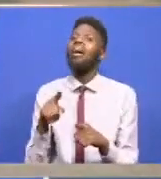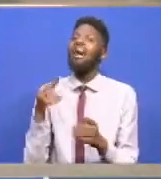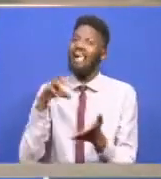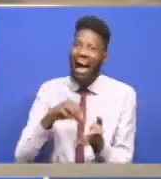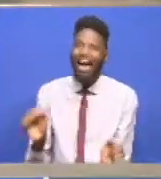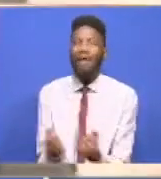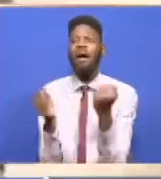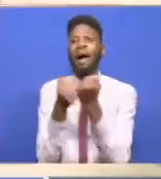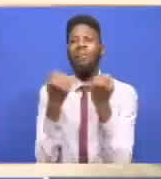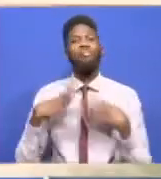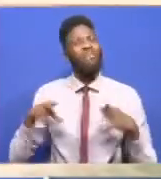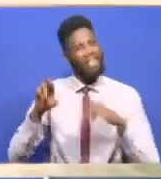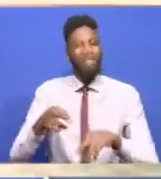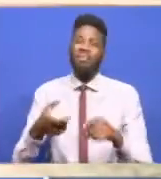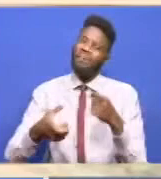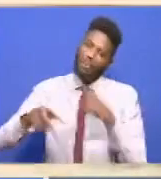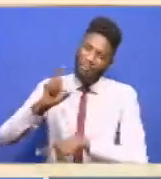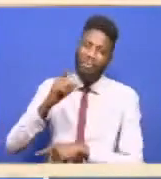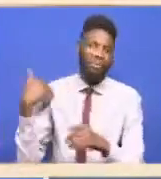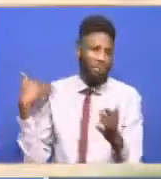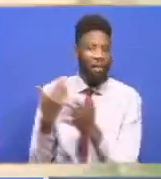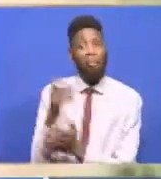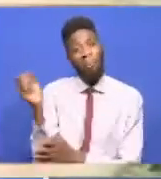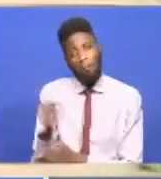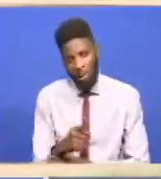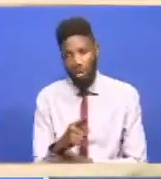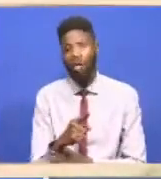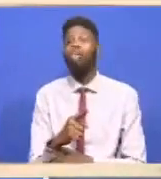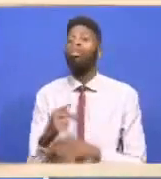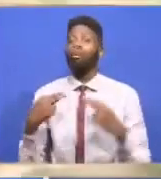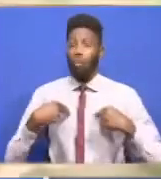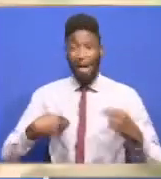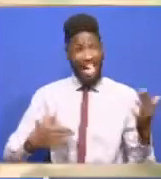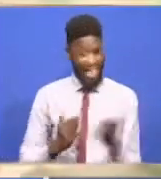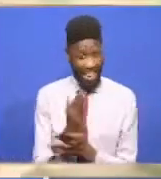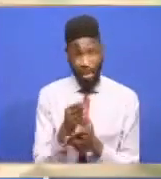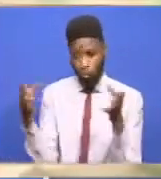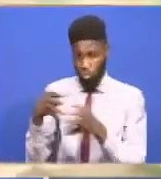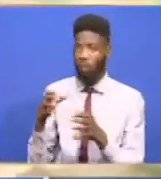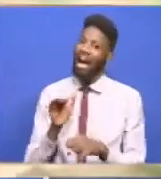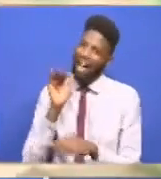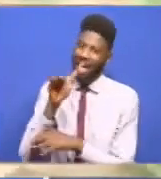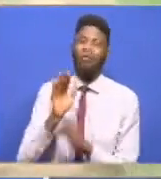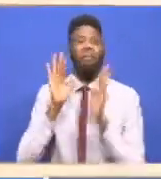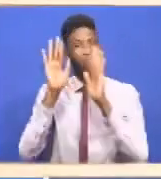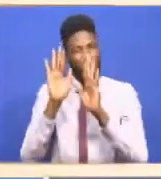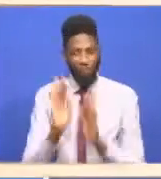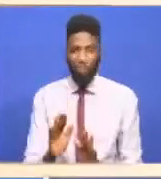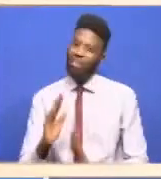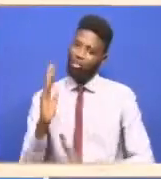past couple of months, with human rights crusaders calling for a need for heightened vigilance